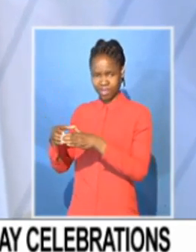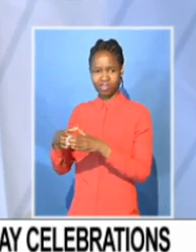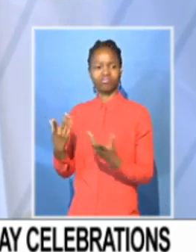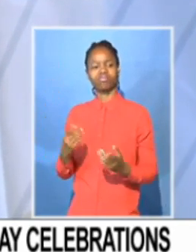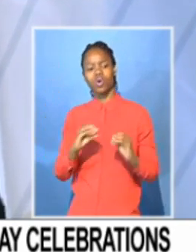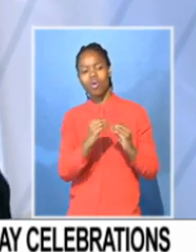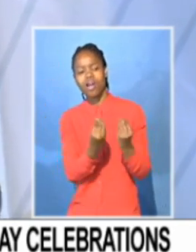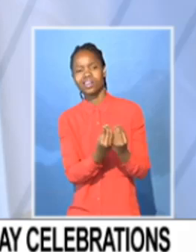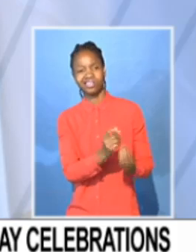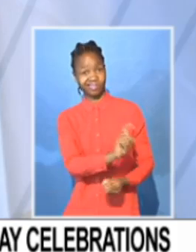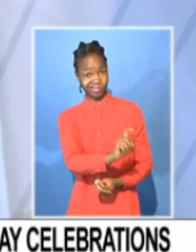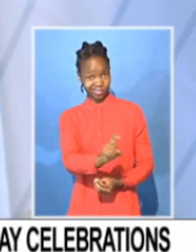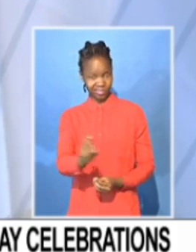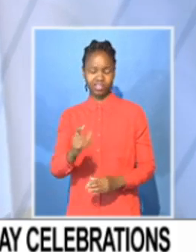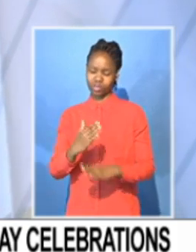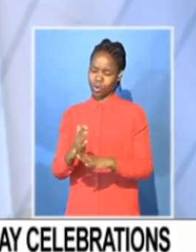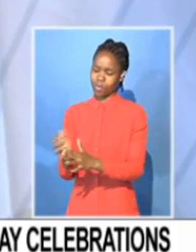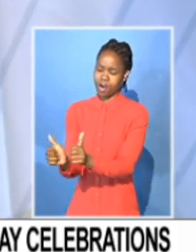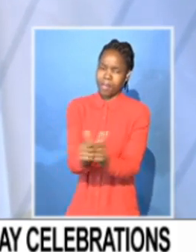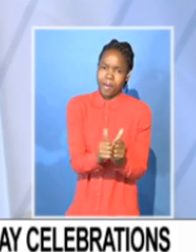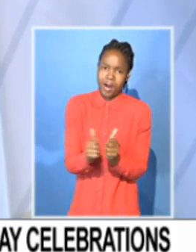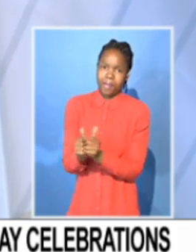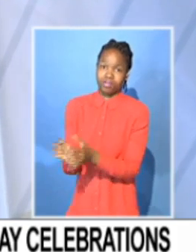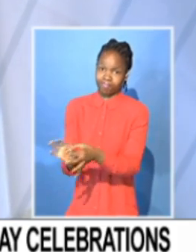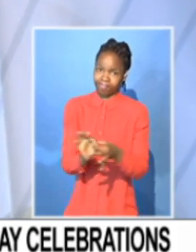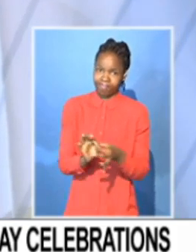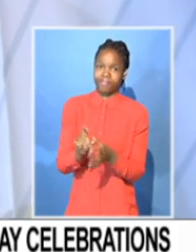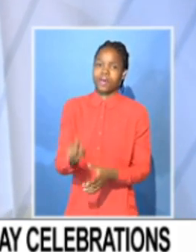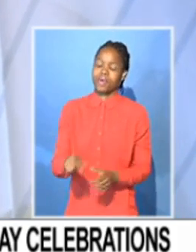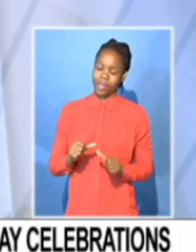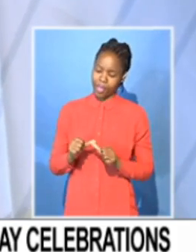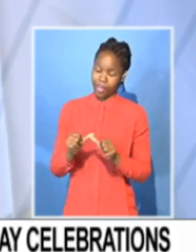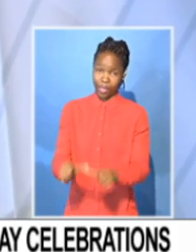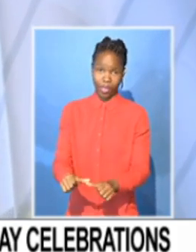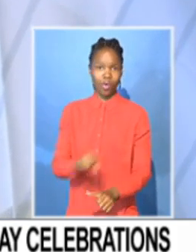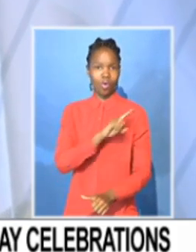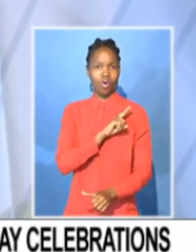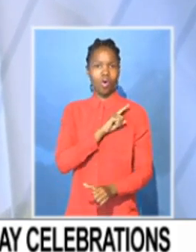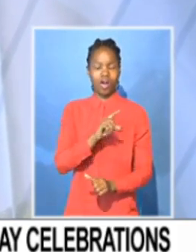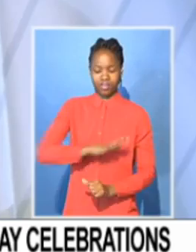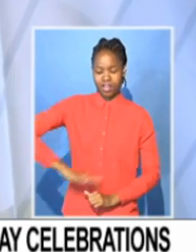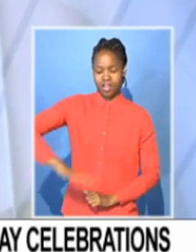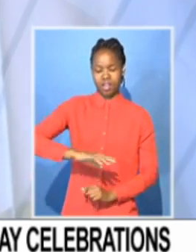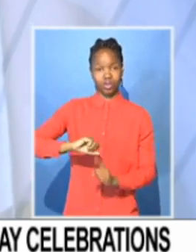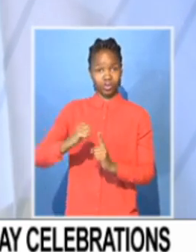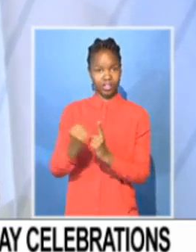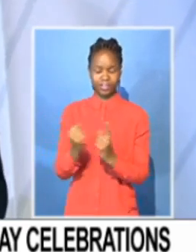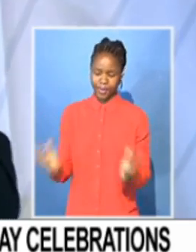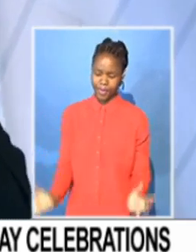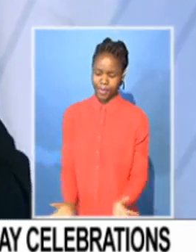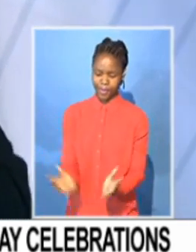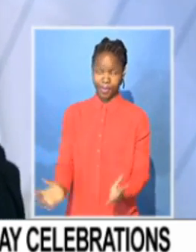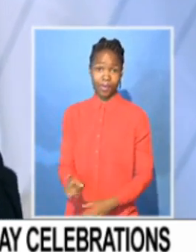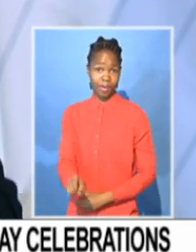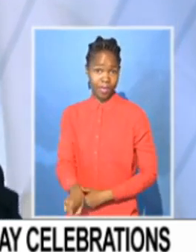civil society in promoting a society where women feel safe